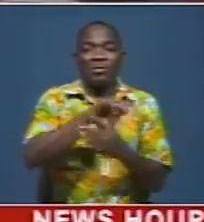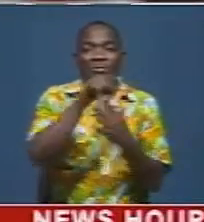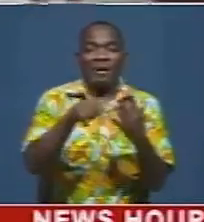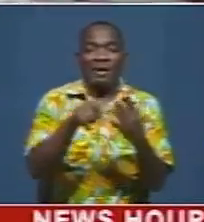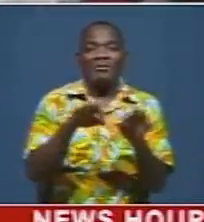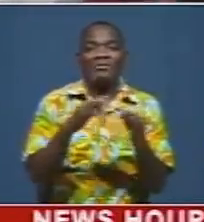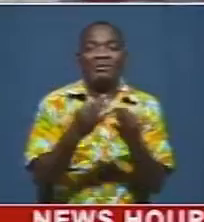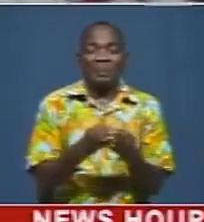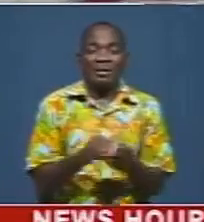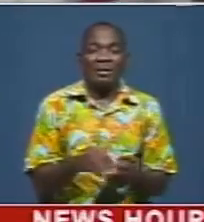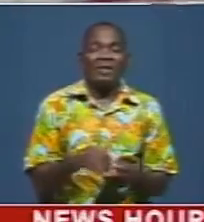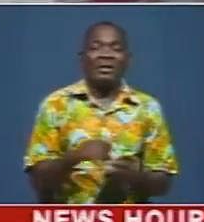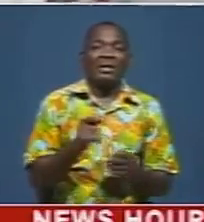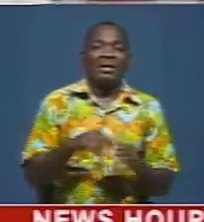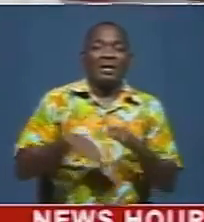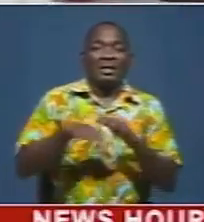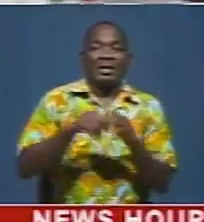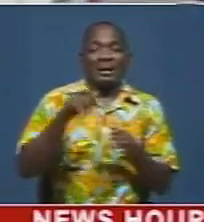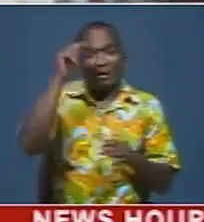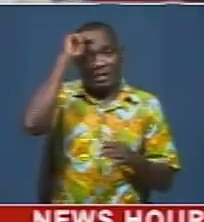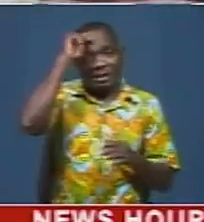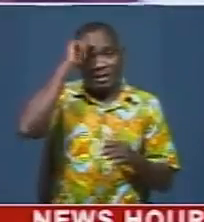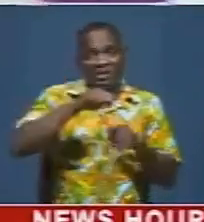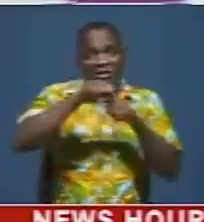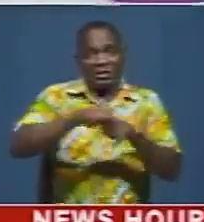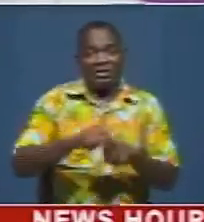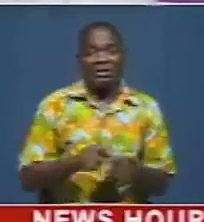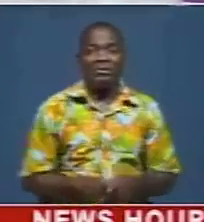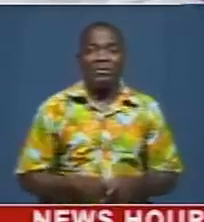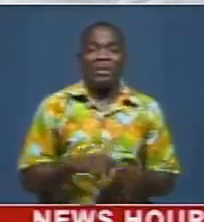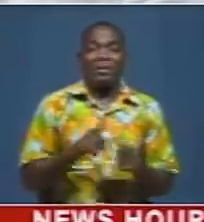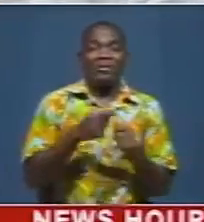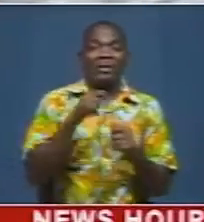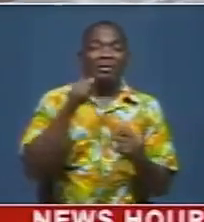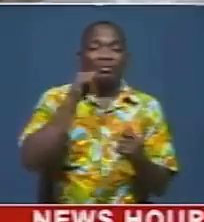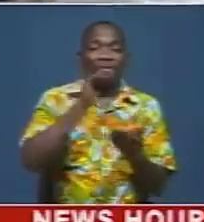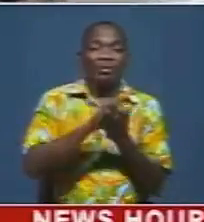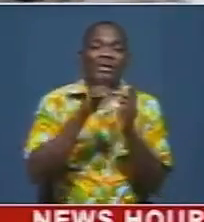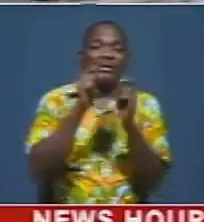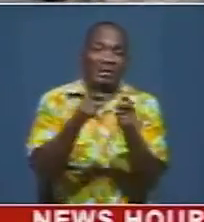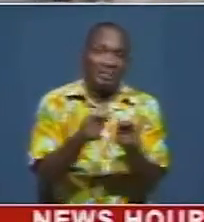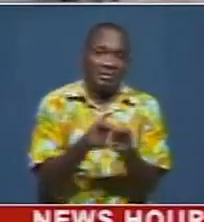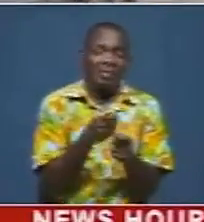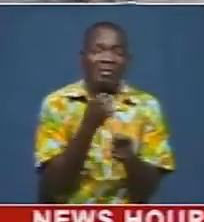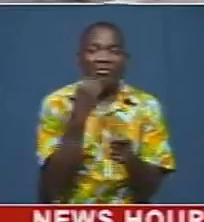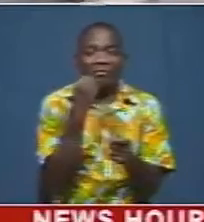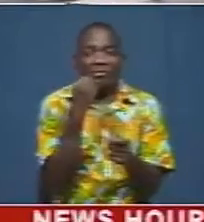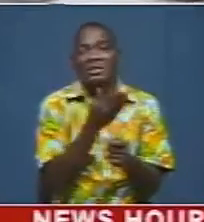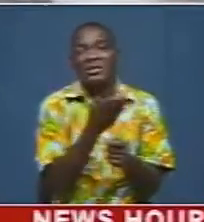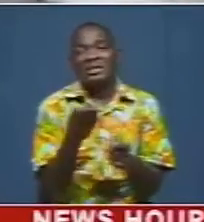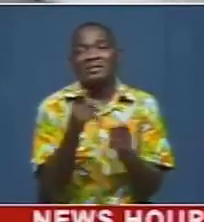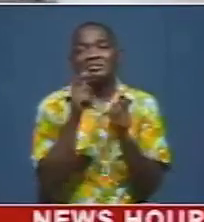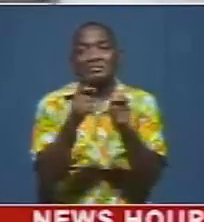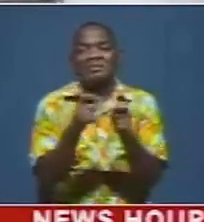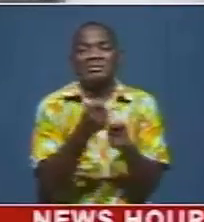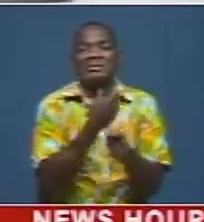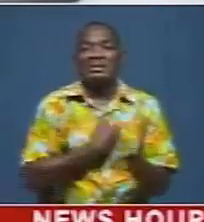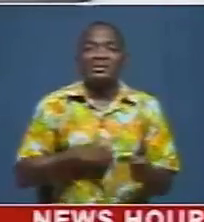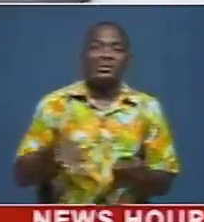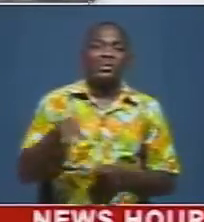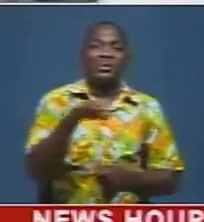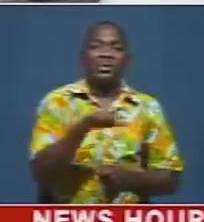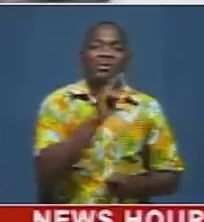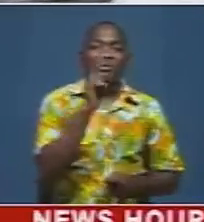clans under the Teshi Traditional Council. The First Lady also presented some food and assorted items to the